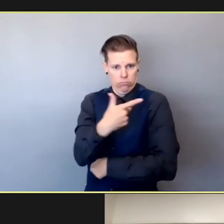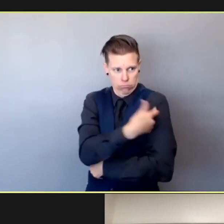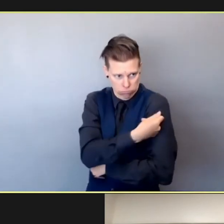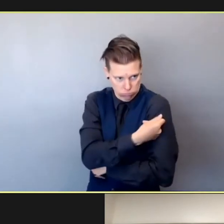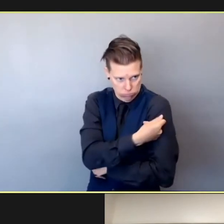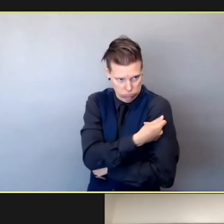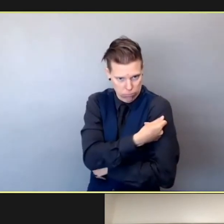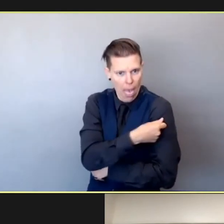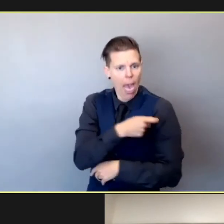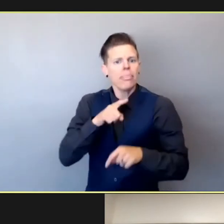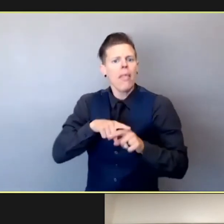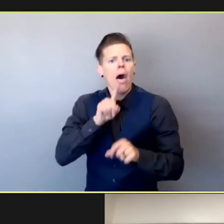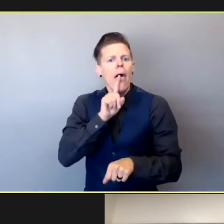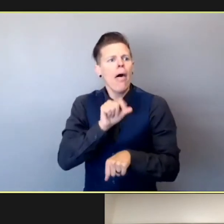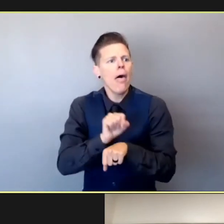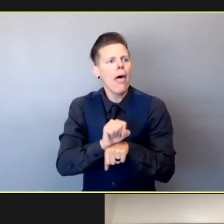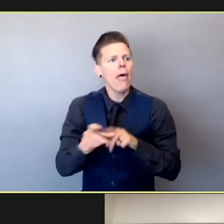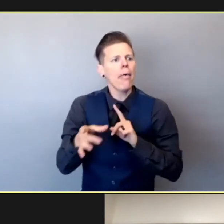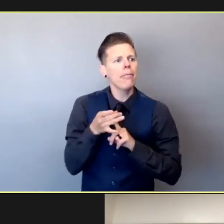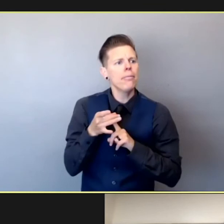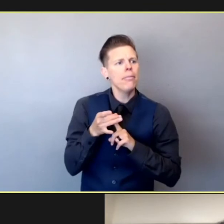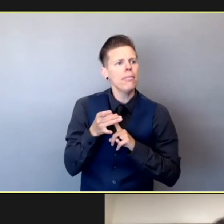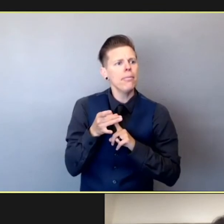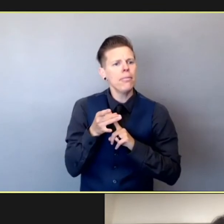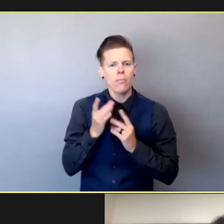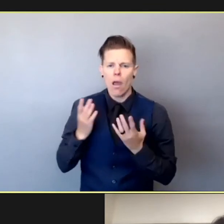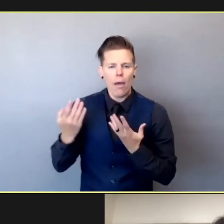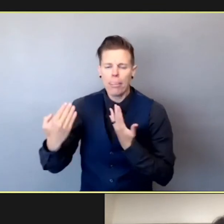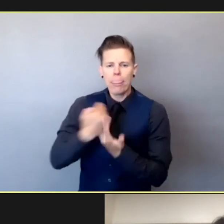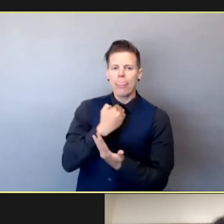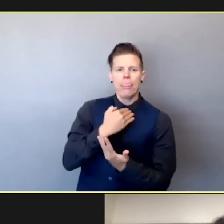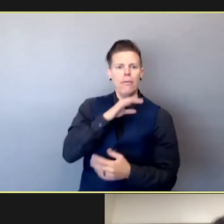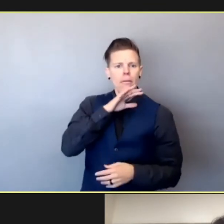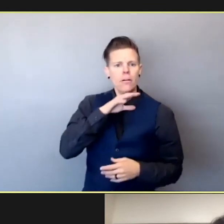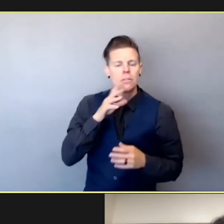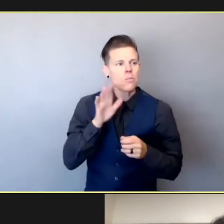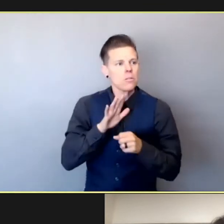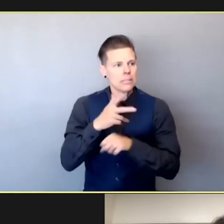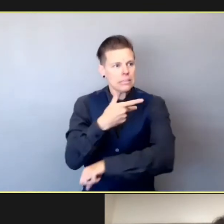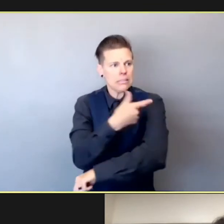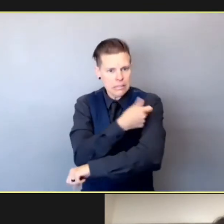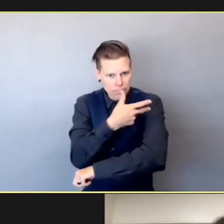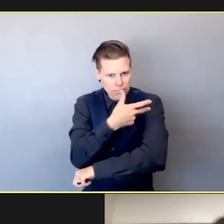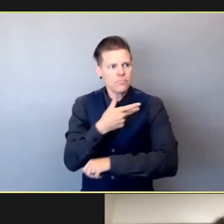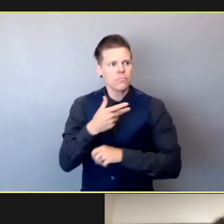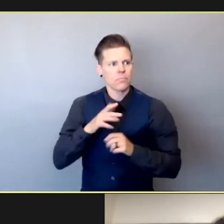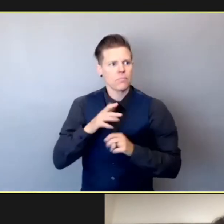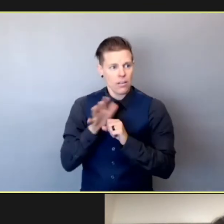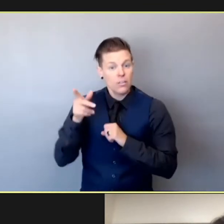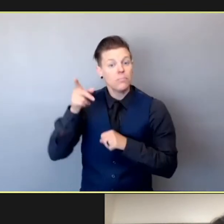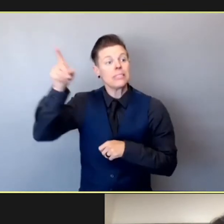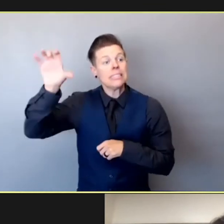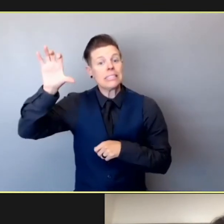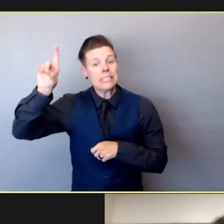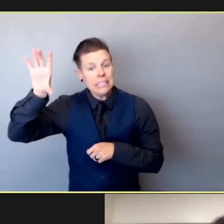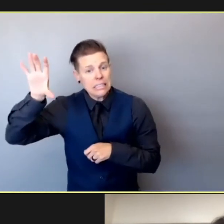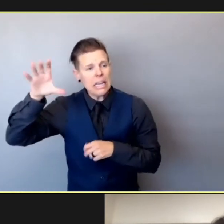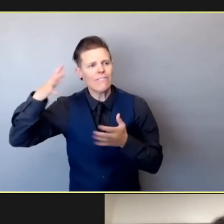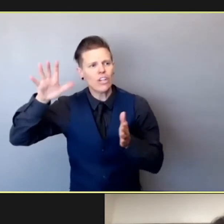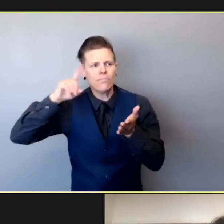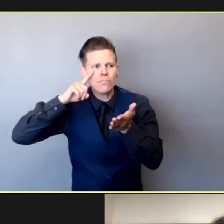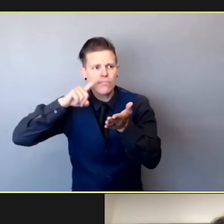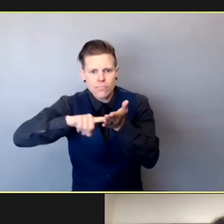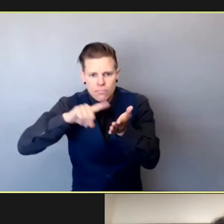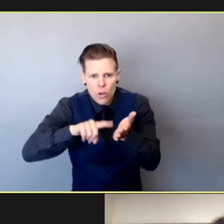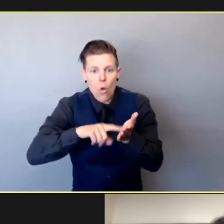May, the CDC said it was only going to investigate breakthrough cases that involved hospitalizations and deaths. In this news conference on June 2nd,